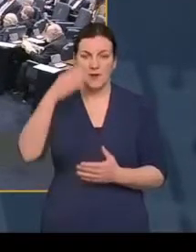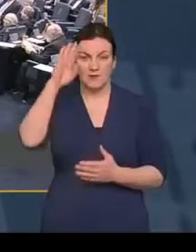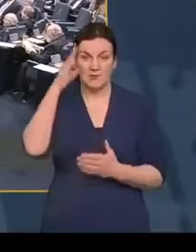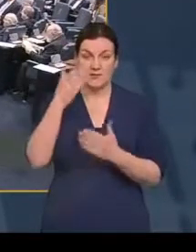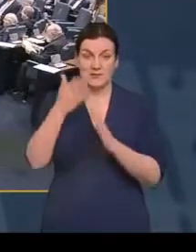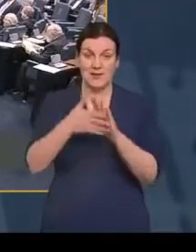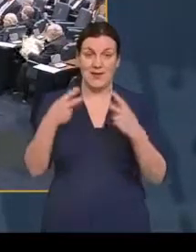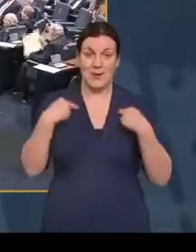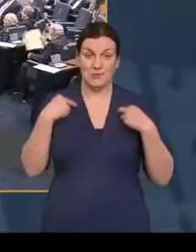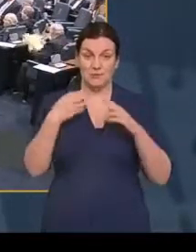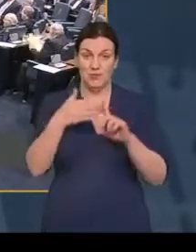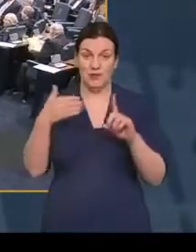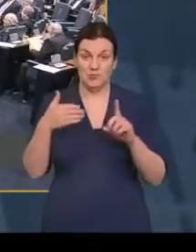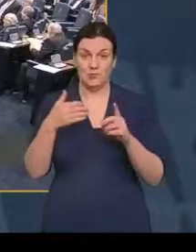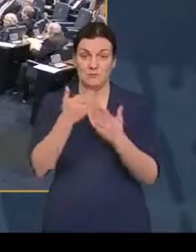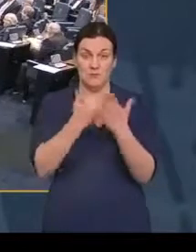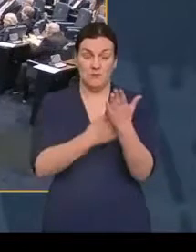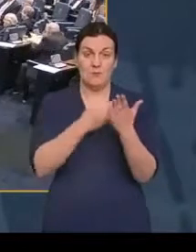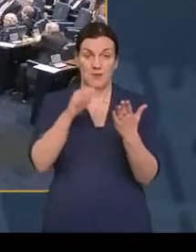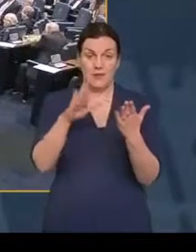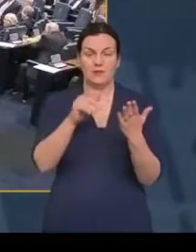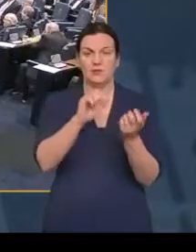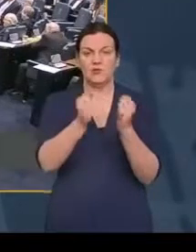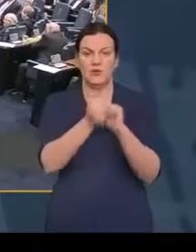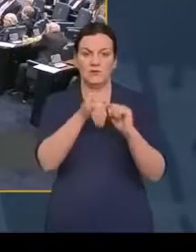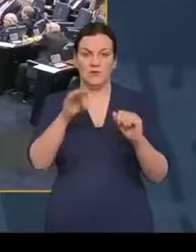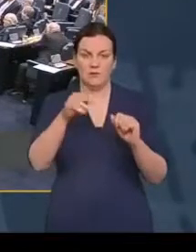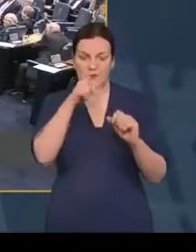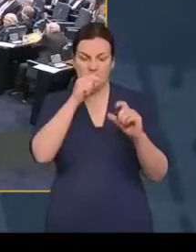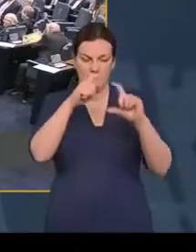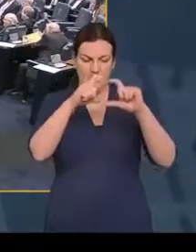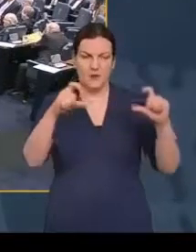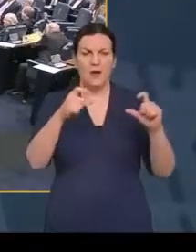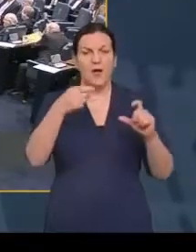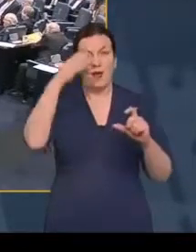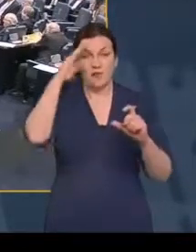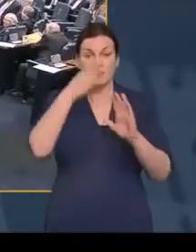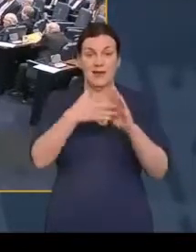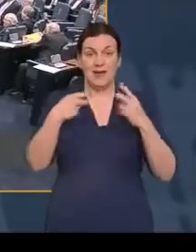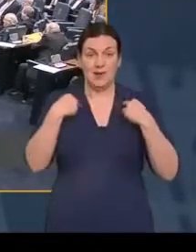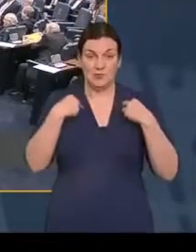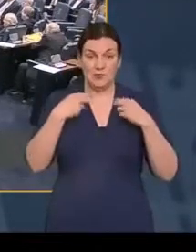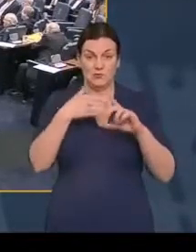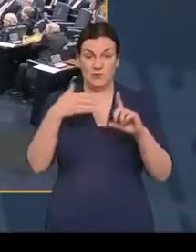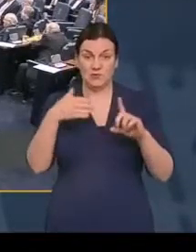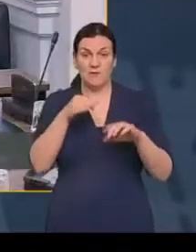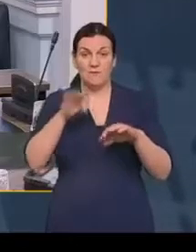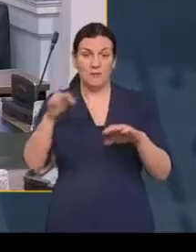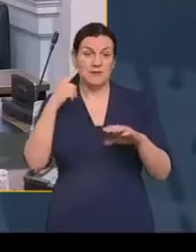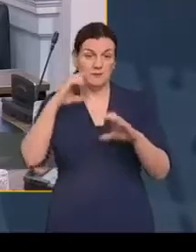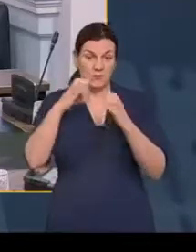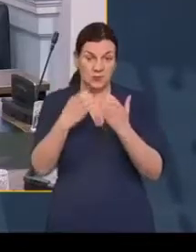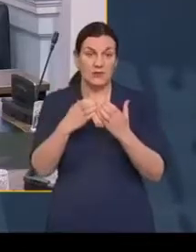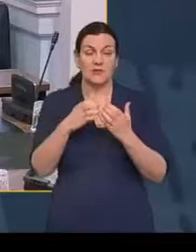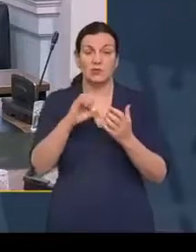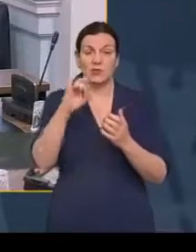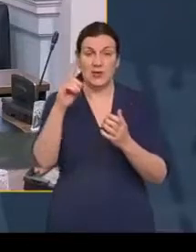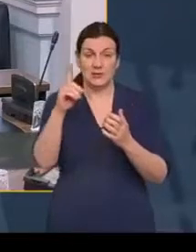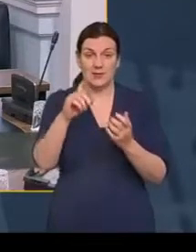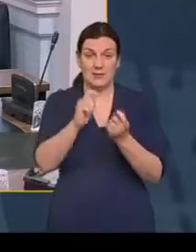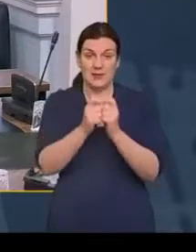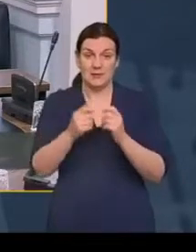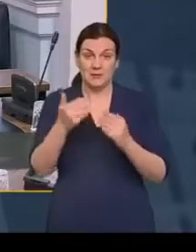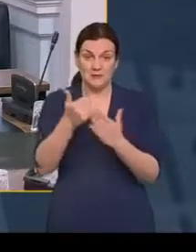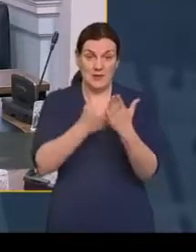Sign Language Bill 2016, Seanad, a change from recognition of Irish Sign Language for the Deaf Community Bill 2016, Seanad Bill amended